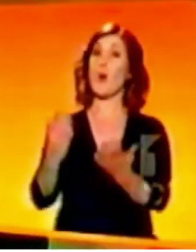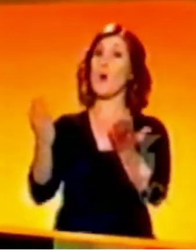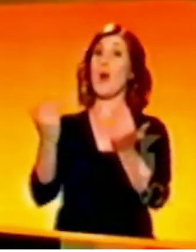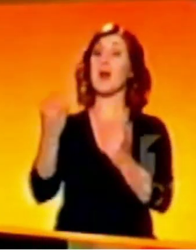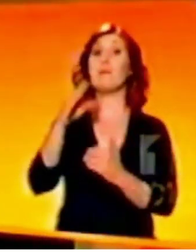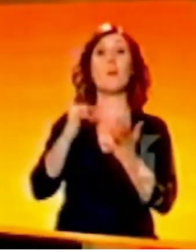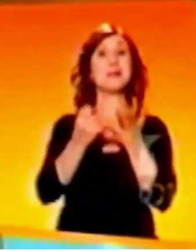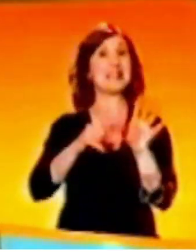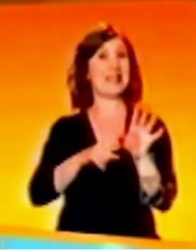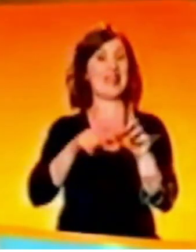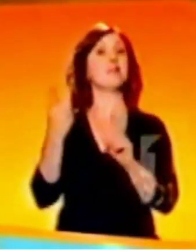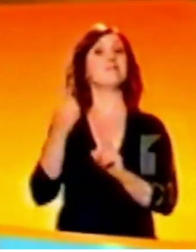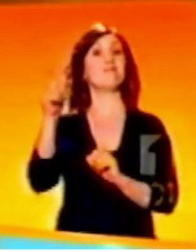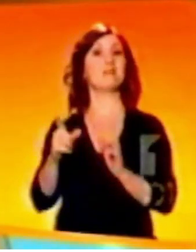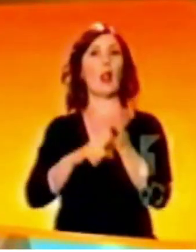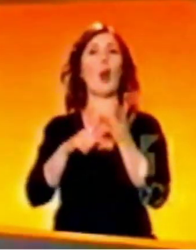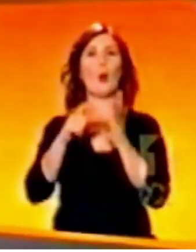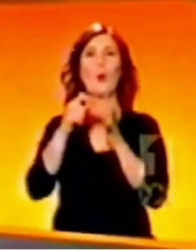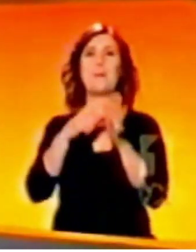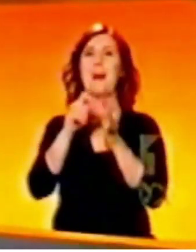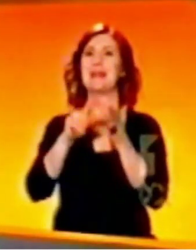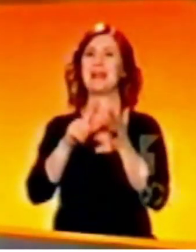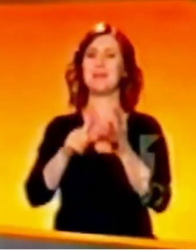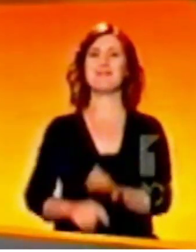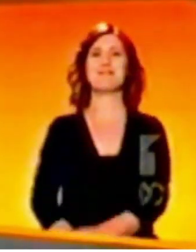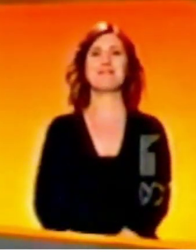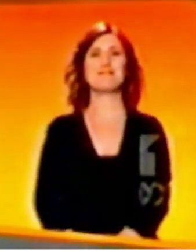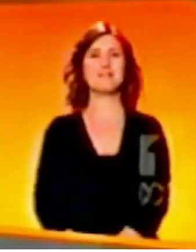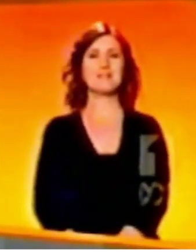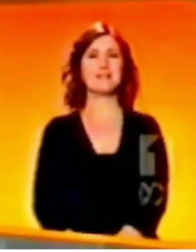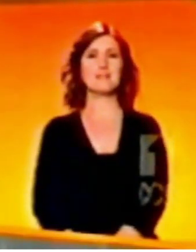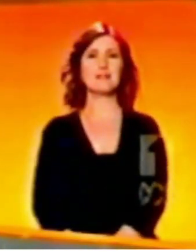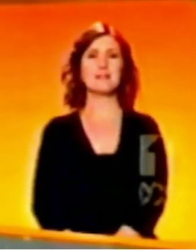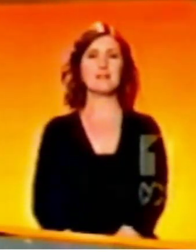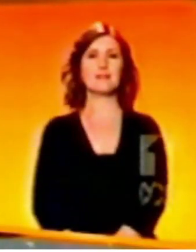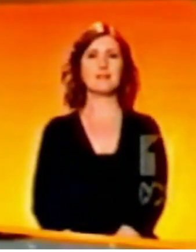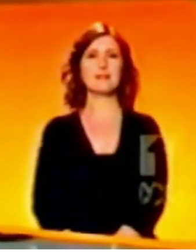Please welcome from Sydney, Lou Pappy. Hey, Lou. Hello. How are you going? Nice to meet you.